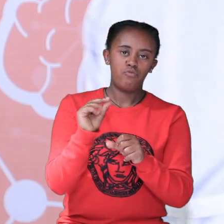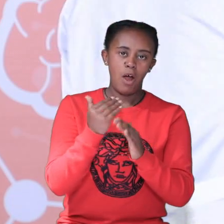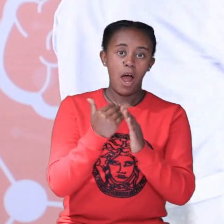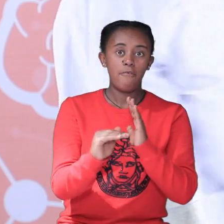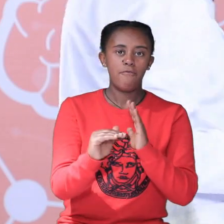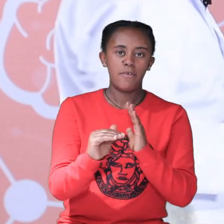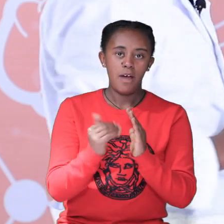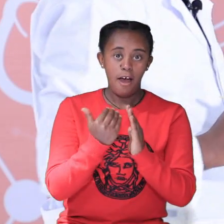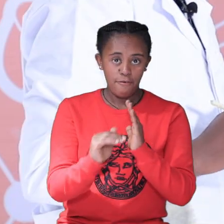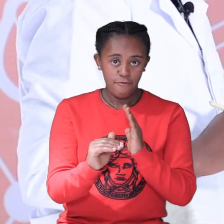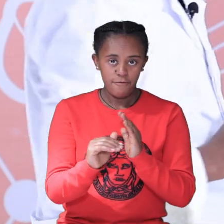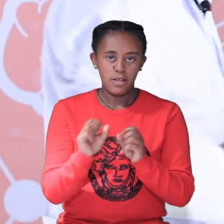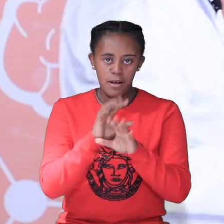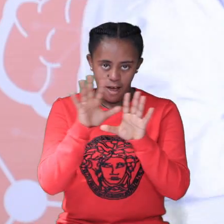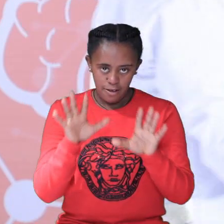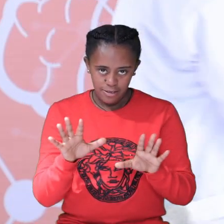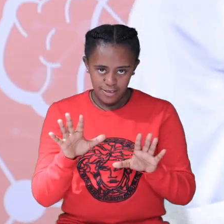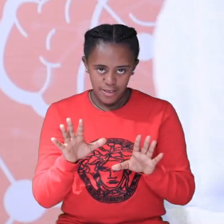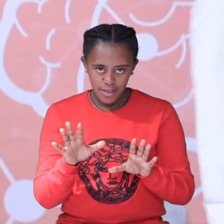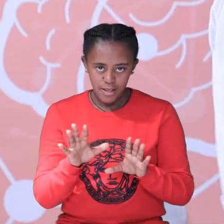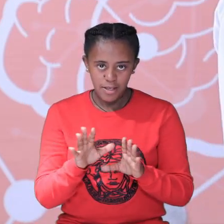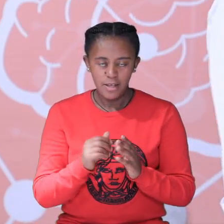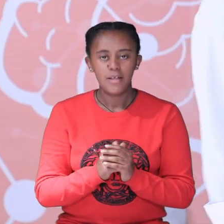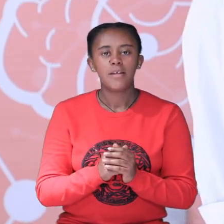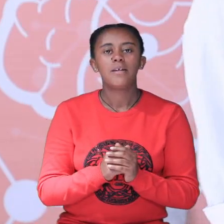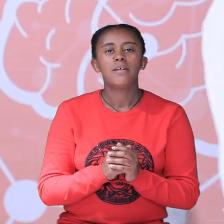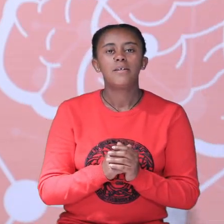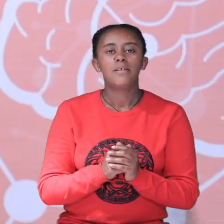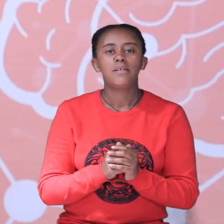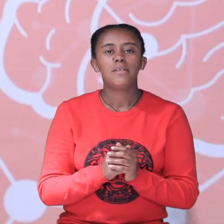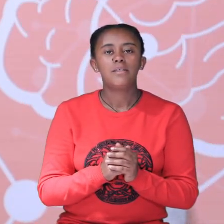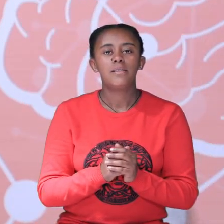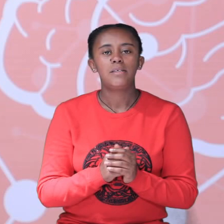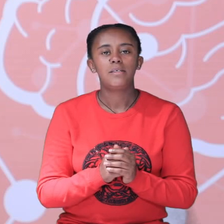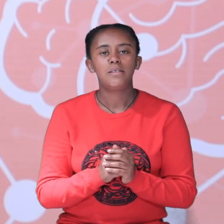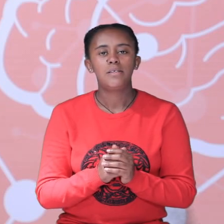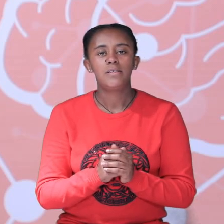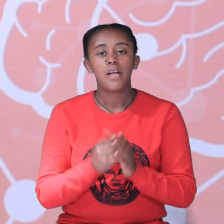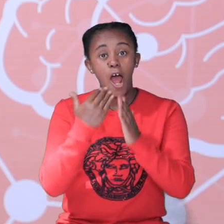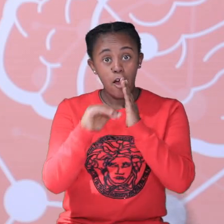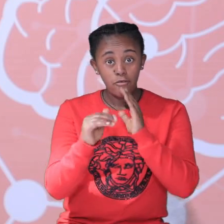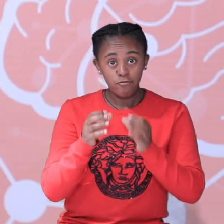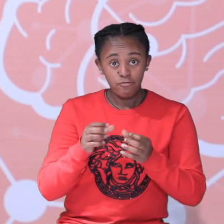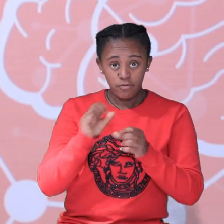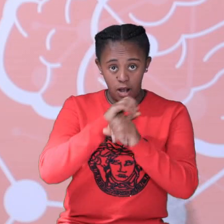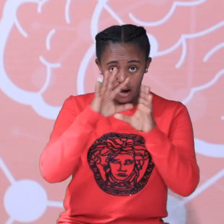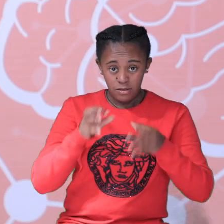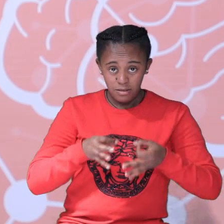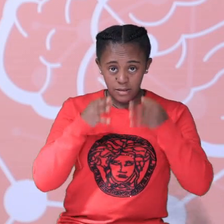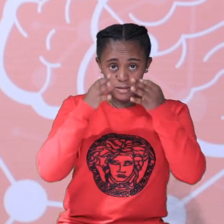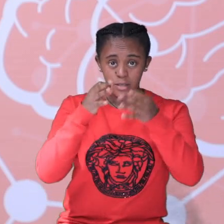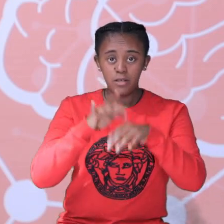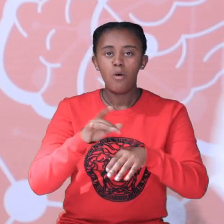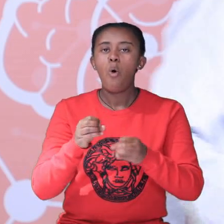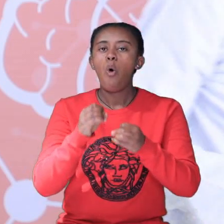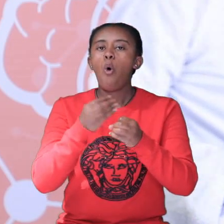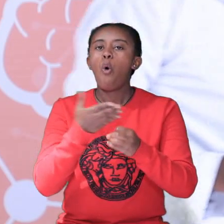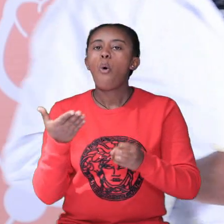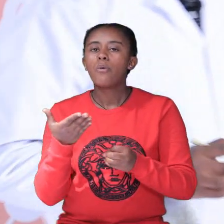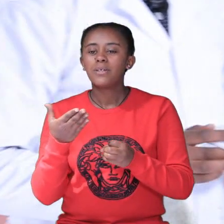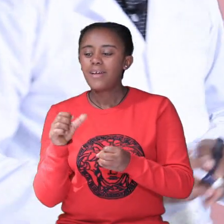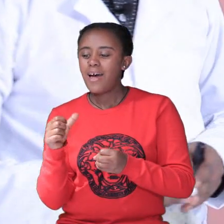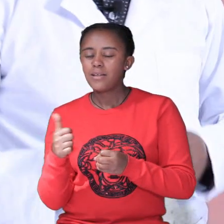passes half lights. In translucent material, light passes through, but objects on the